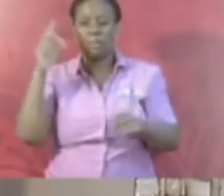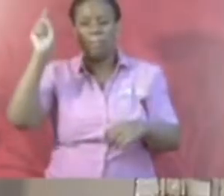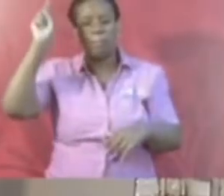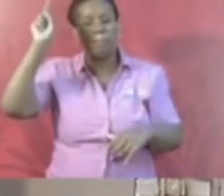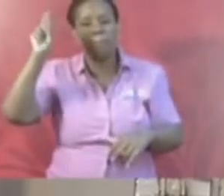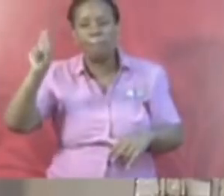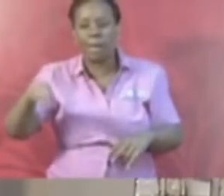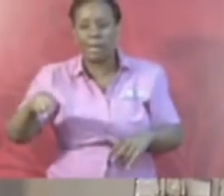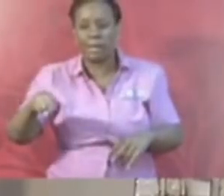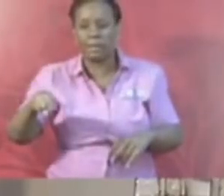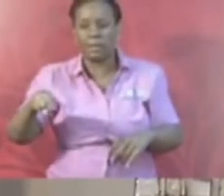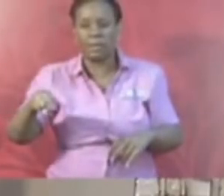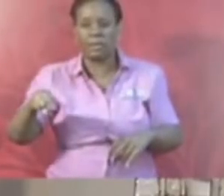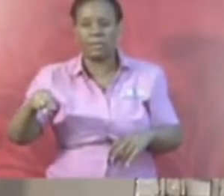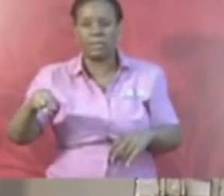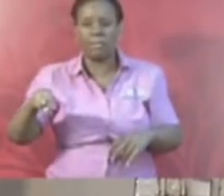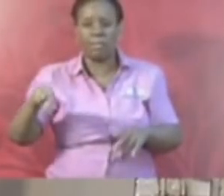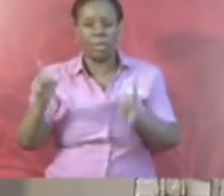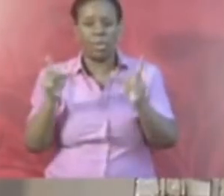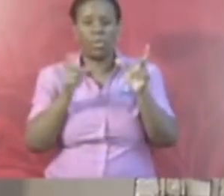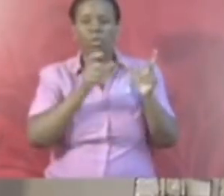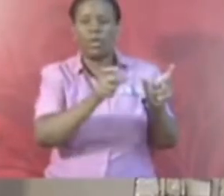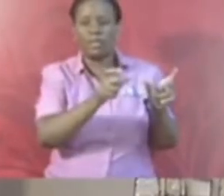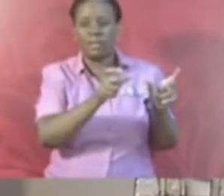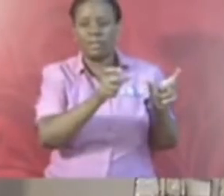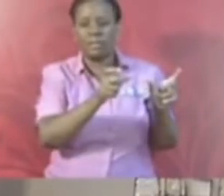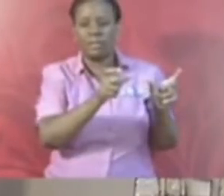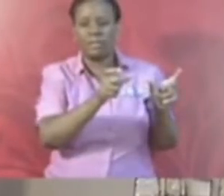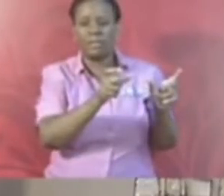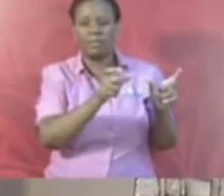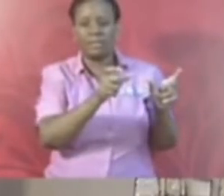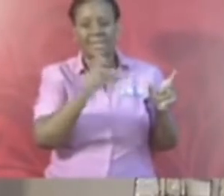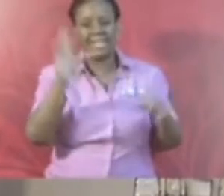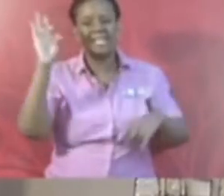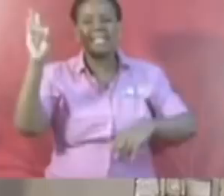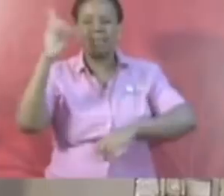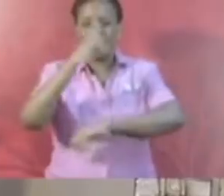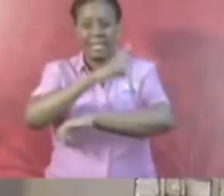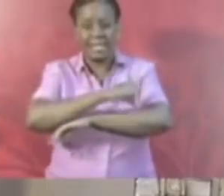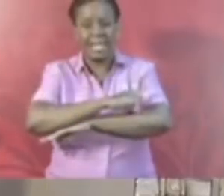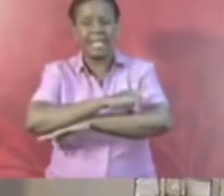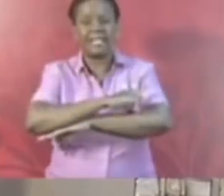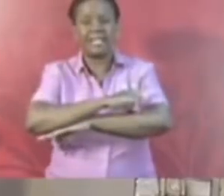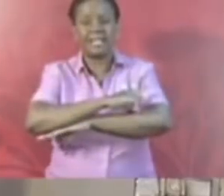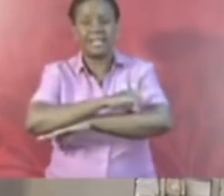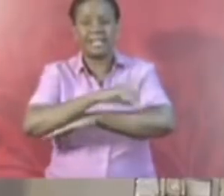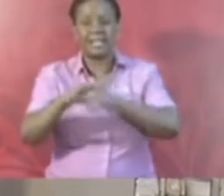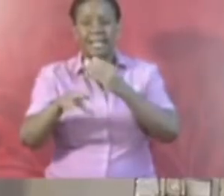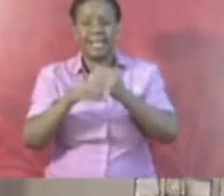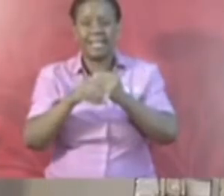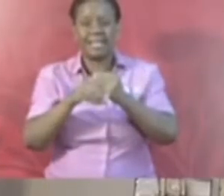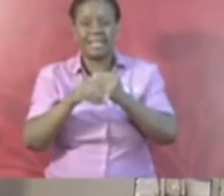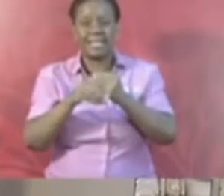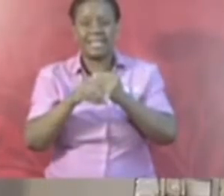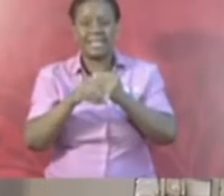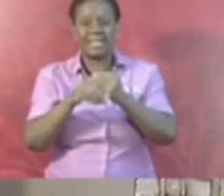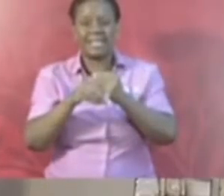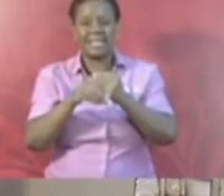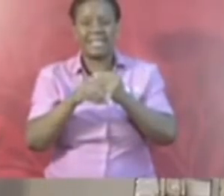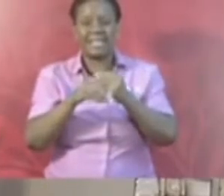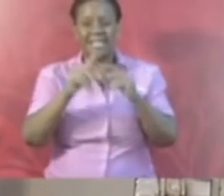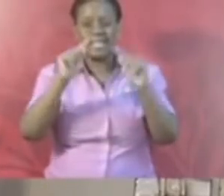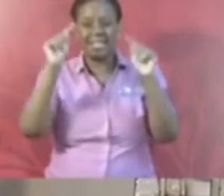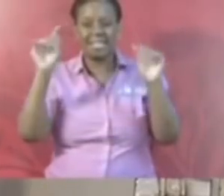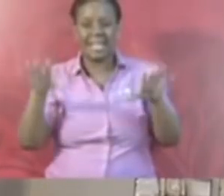days upon arrival in Trinidad and Tobago. So this is down from the previous 14 days. You will be swabbed within